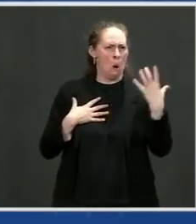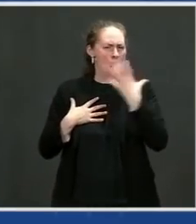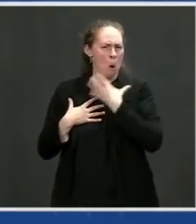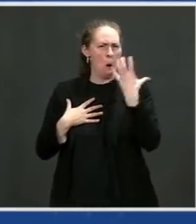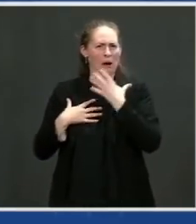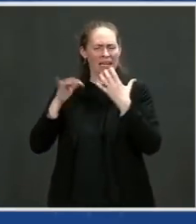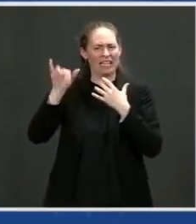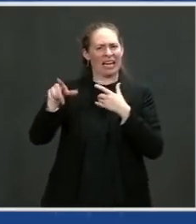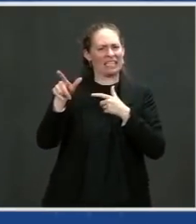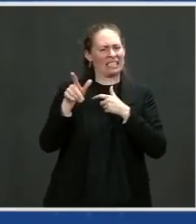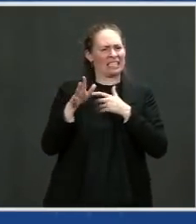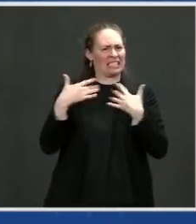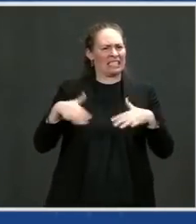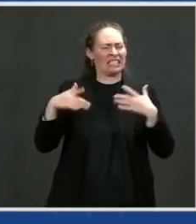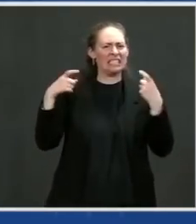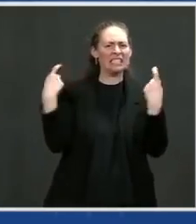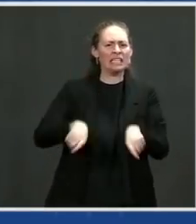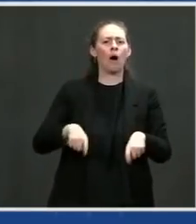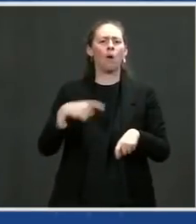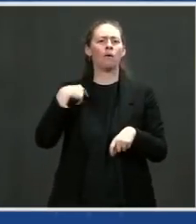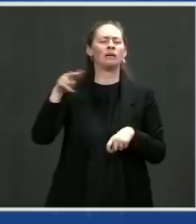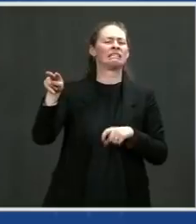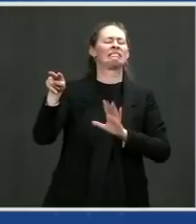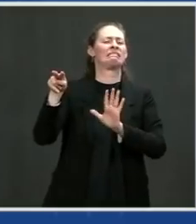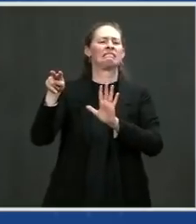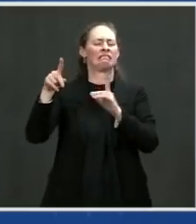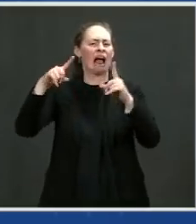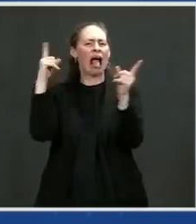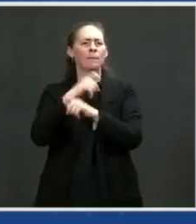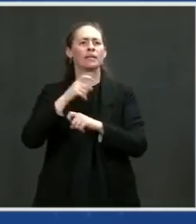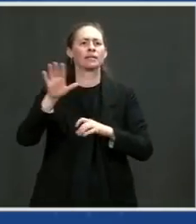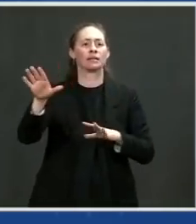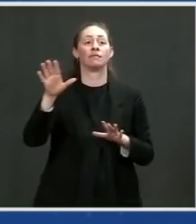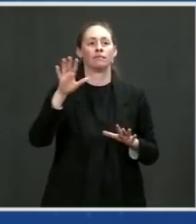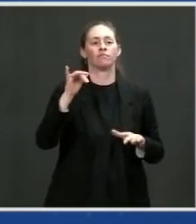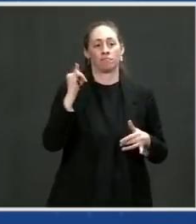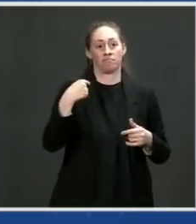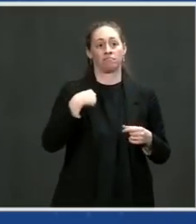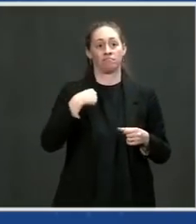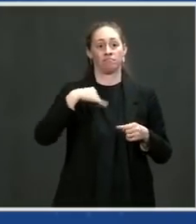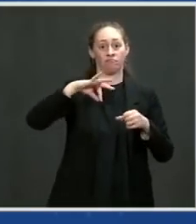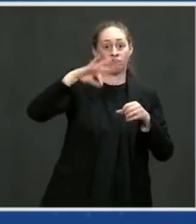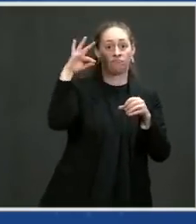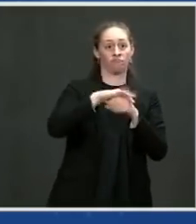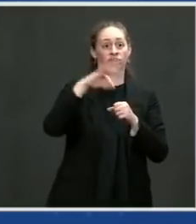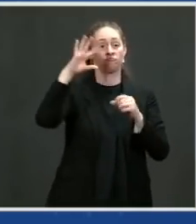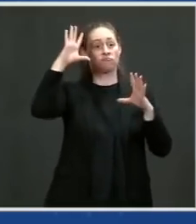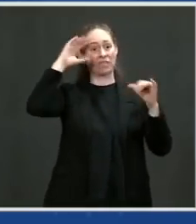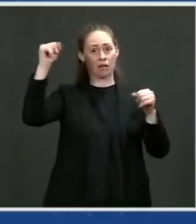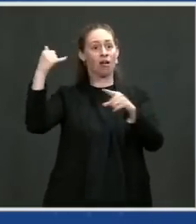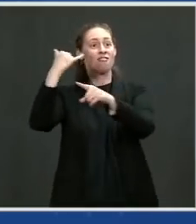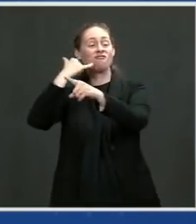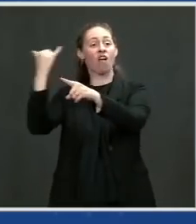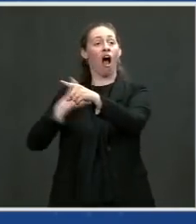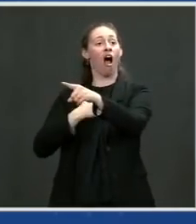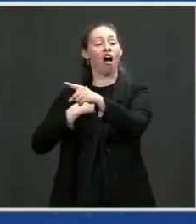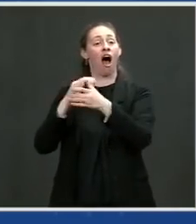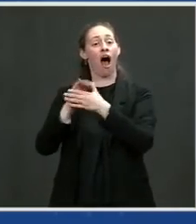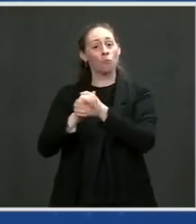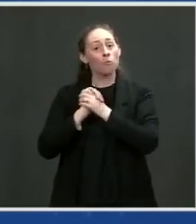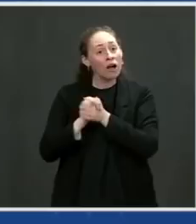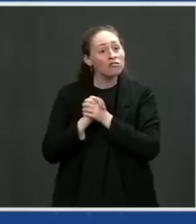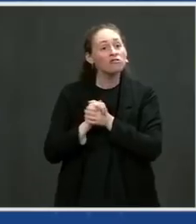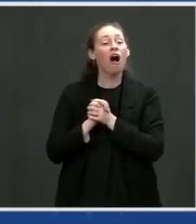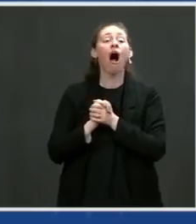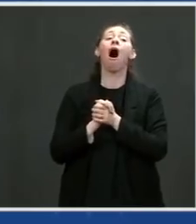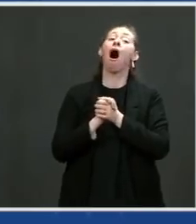So when I was elected and he called to congratulate me, I think to the surprise of the China experts who were his